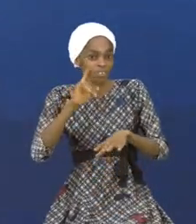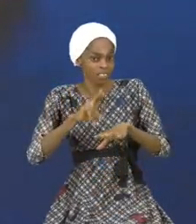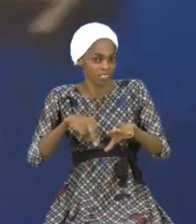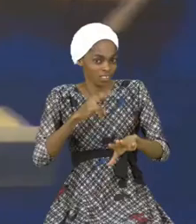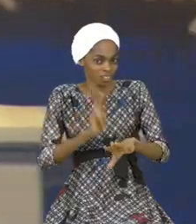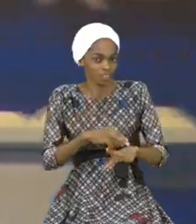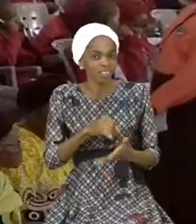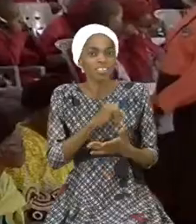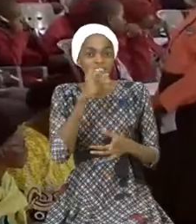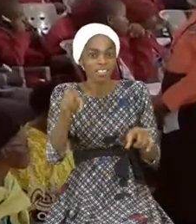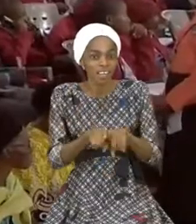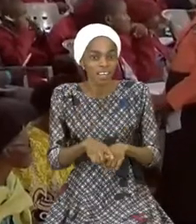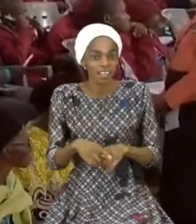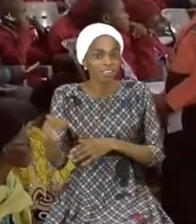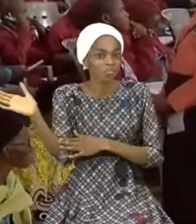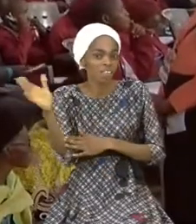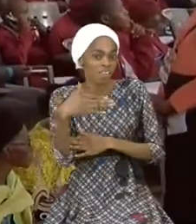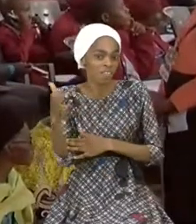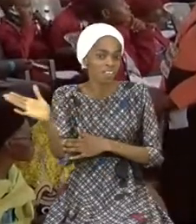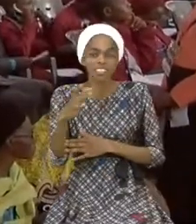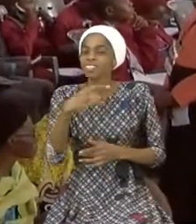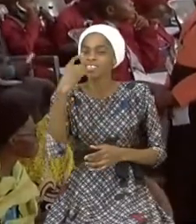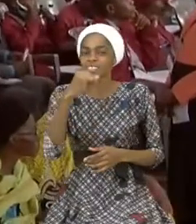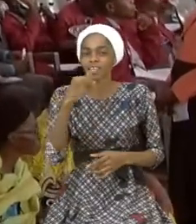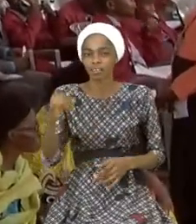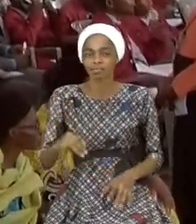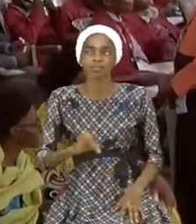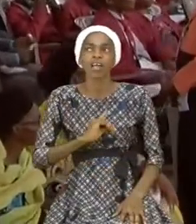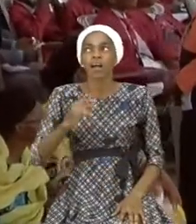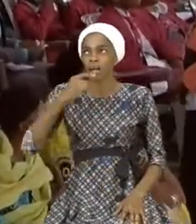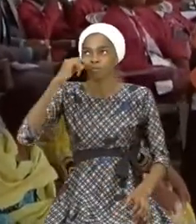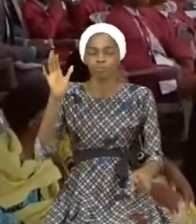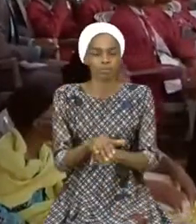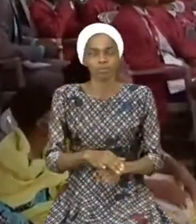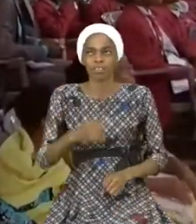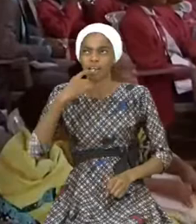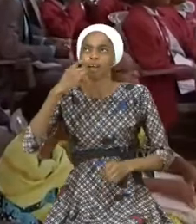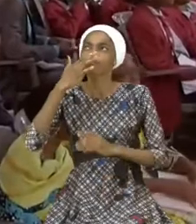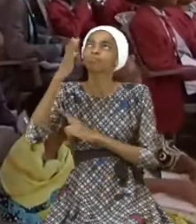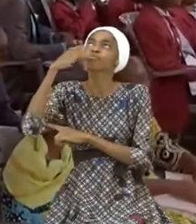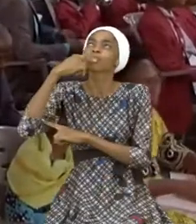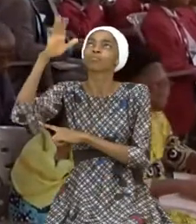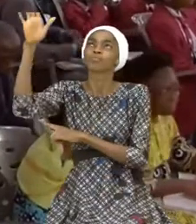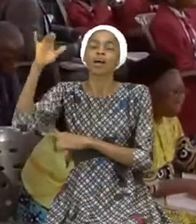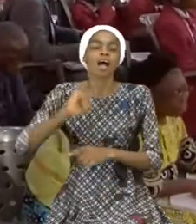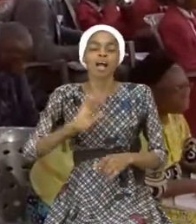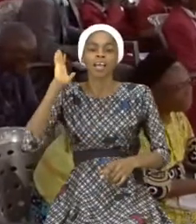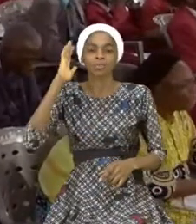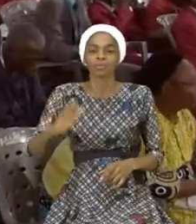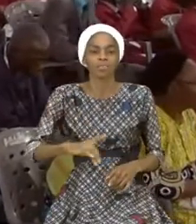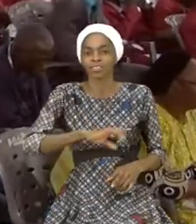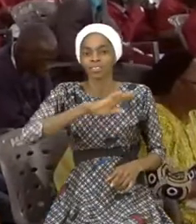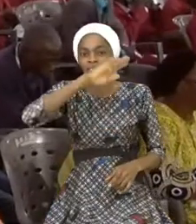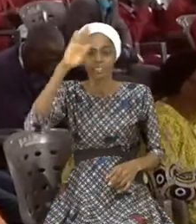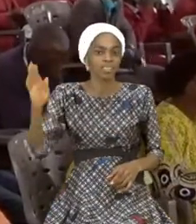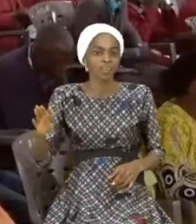a fish saying, I vow I will never swim again. That fish cannot